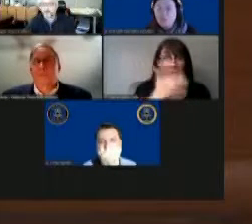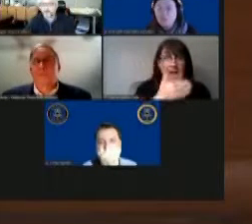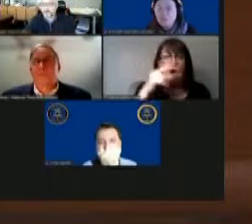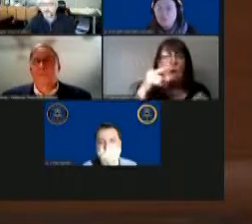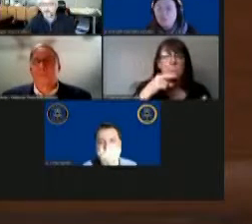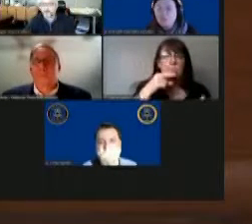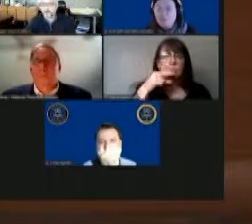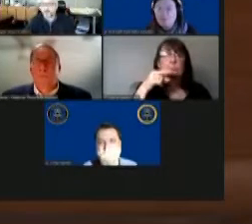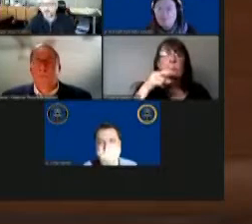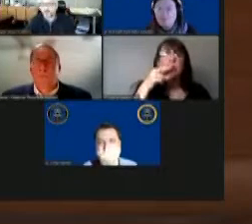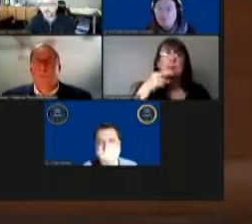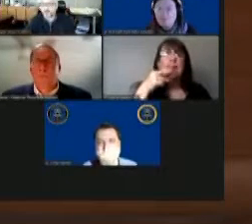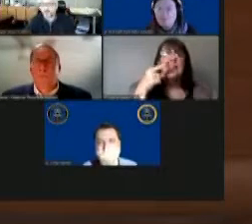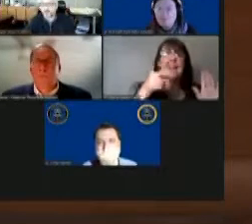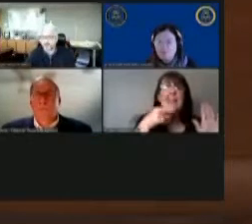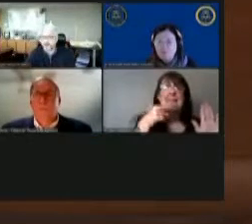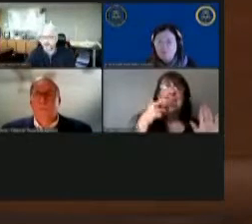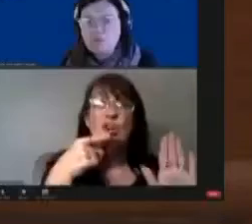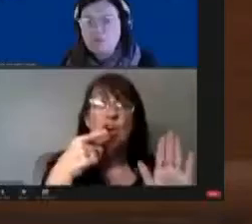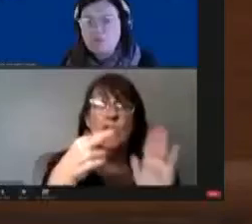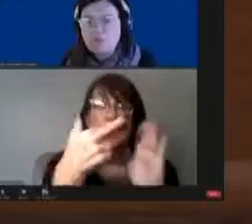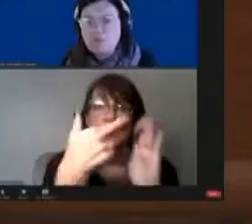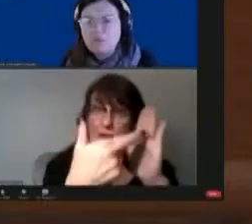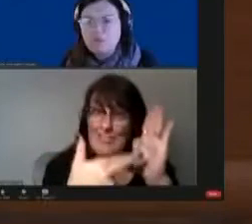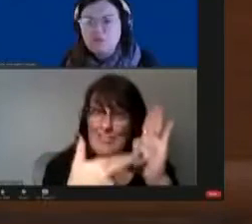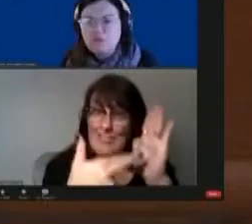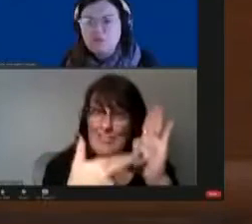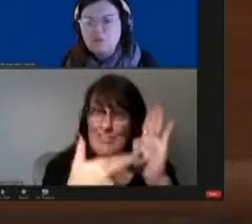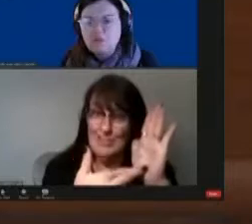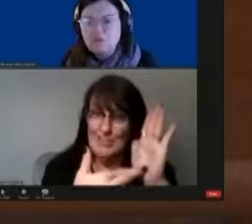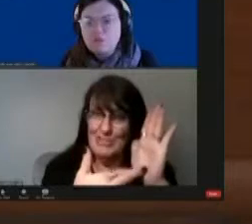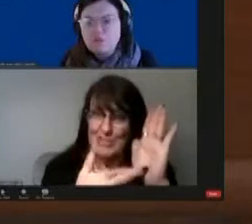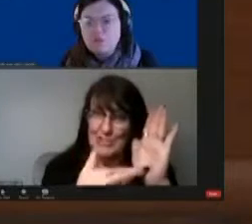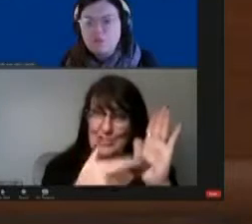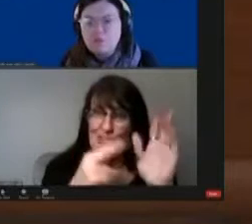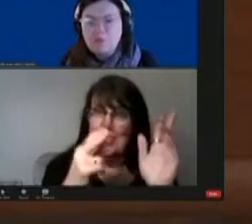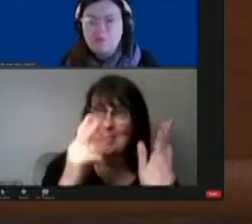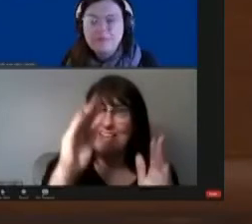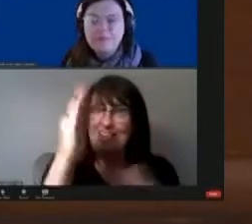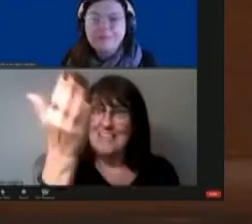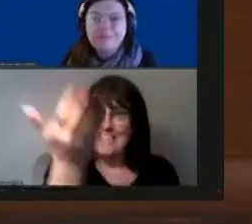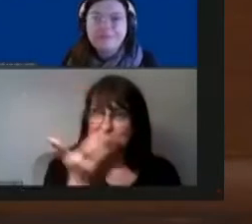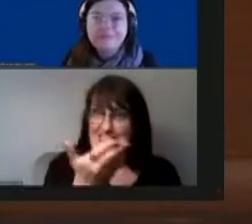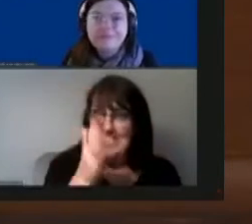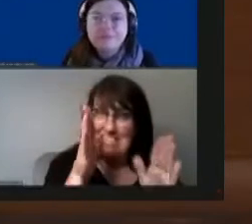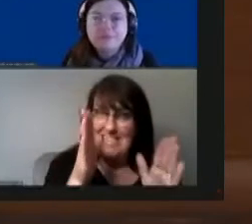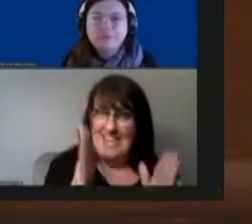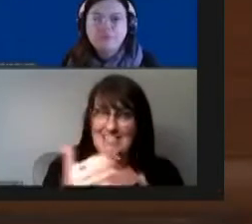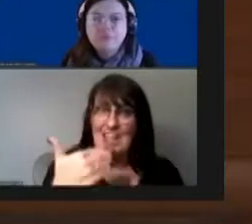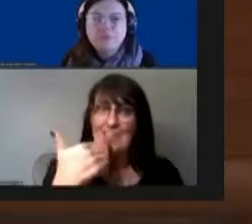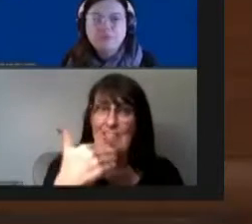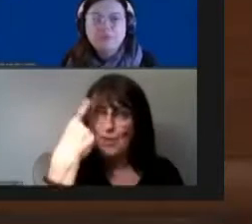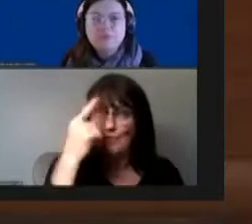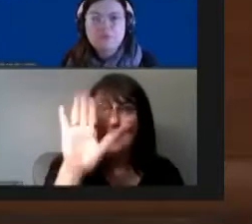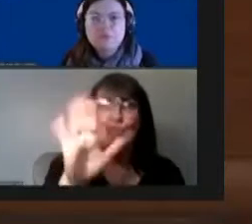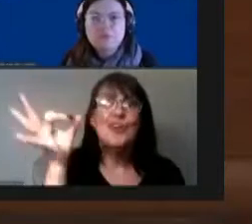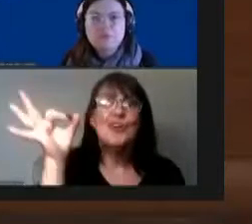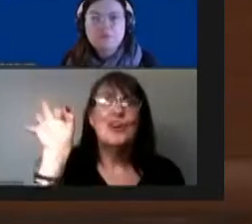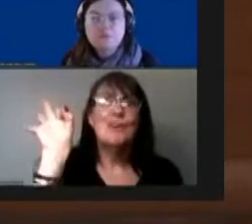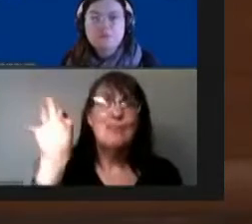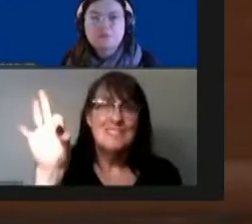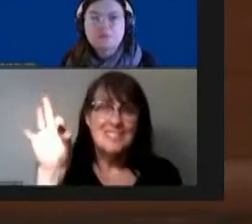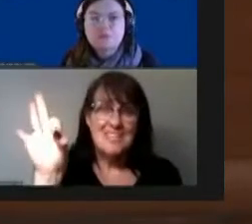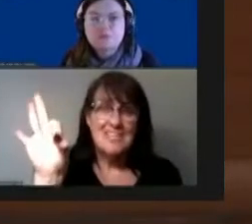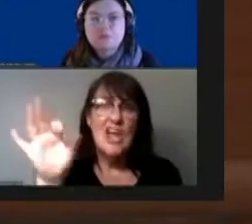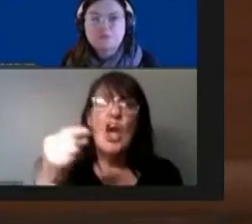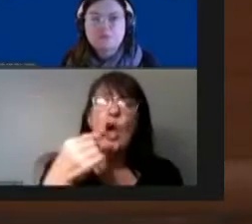is our registered guest. And so thank you very much for your presentation. I'll say some things at the end, and I'll move to our